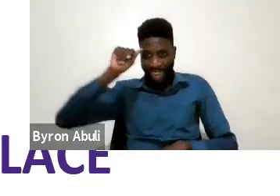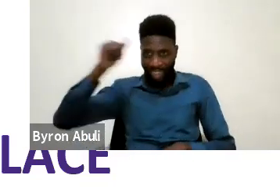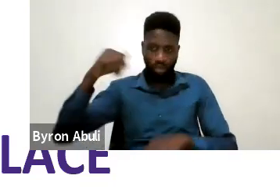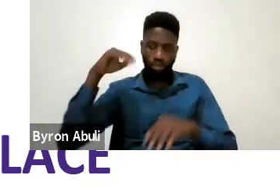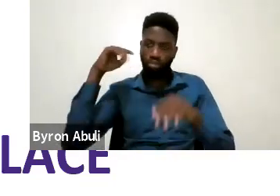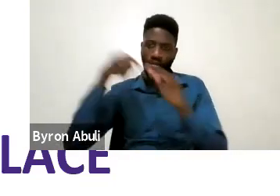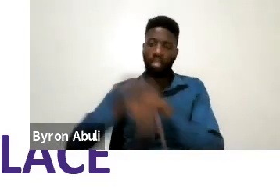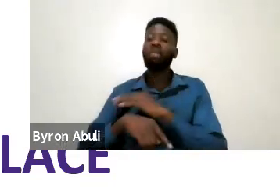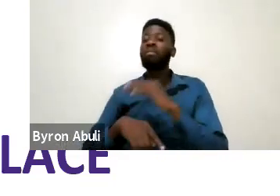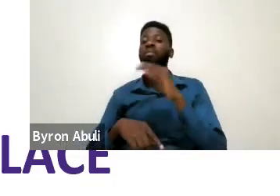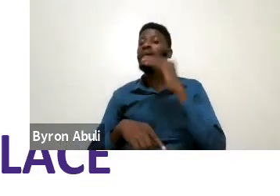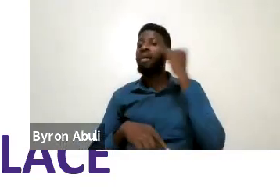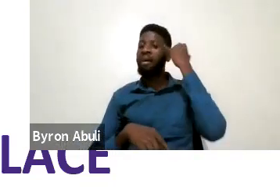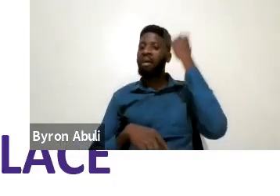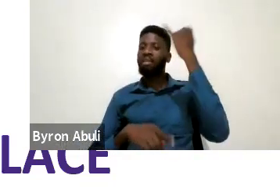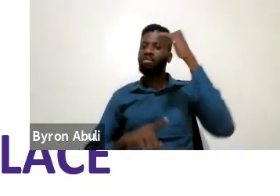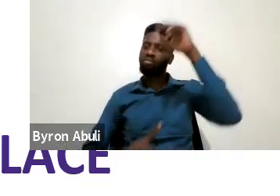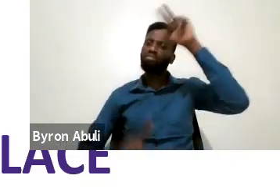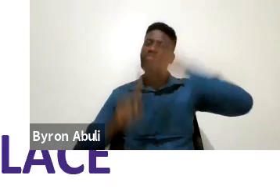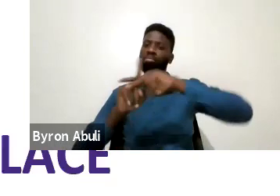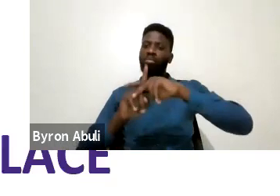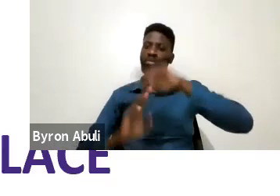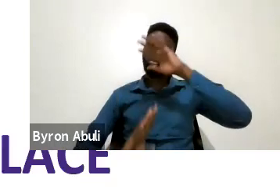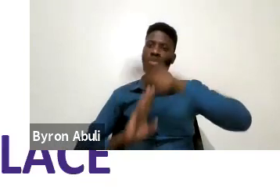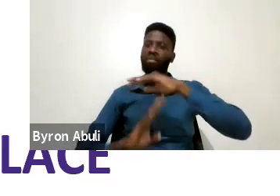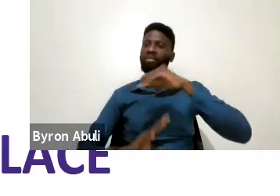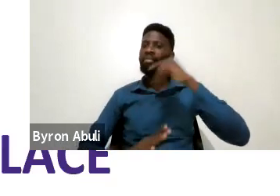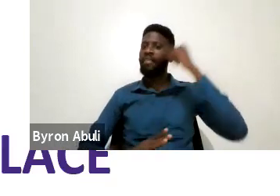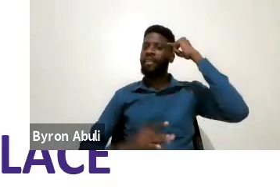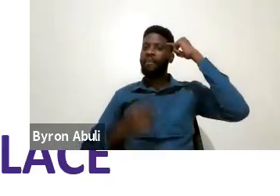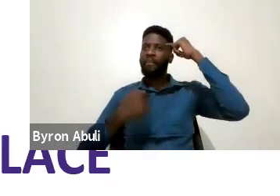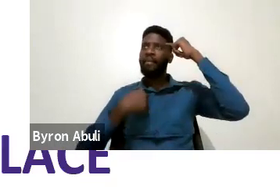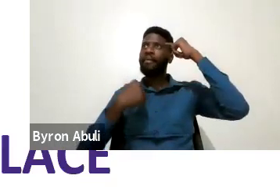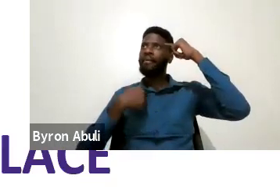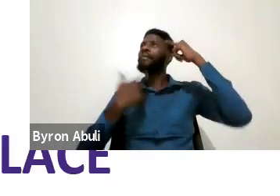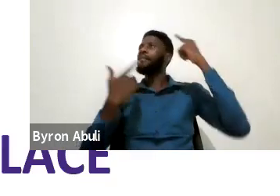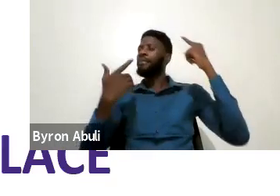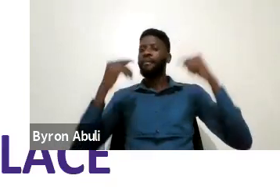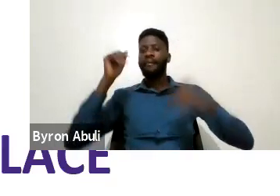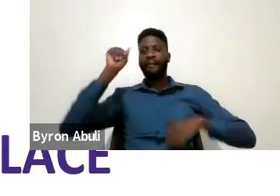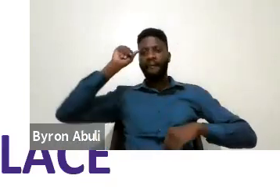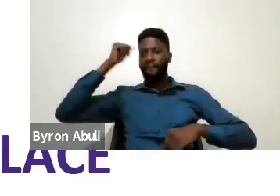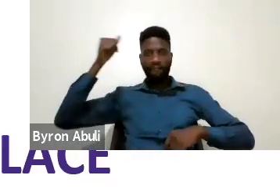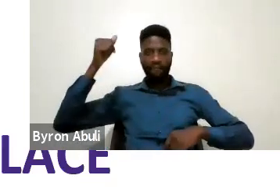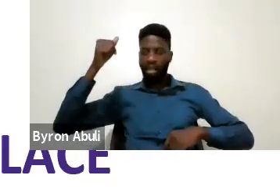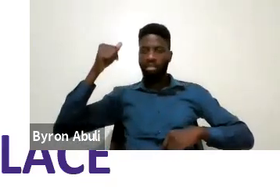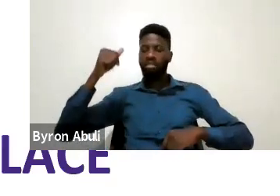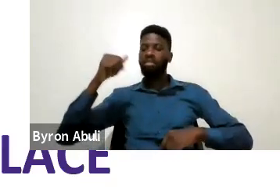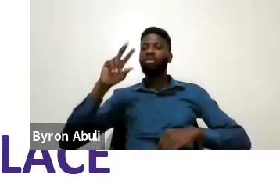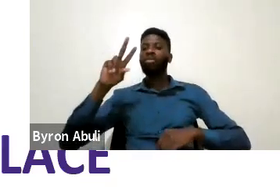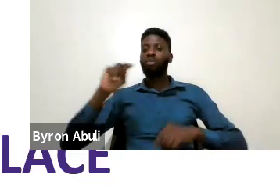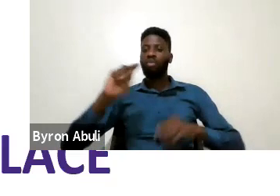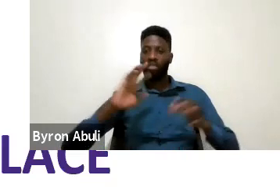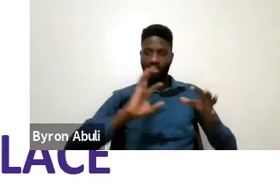ideas. Don't look at it from that point of view. Look at it from the point of view that you're a chain, and a chain is as